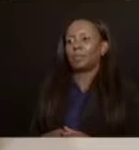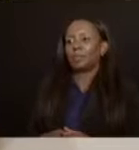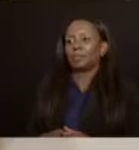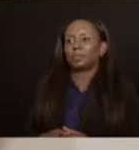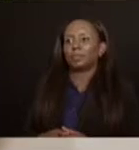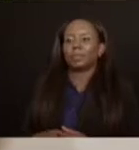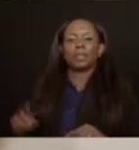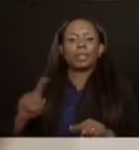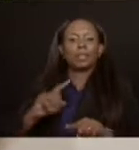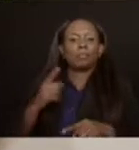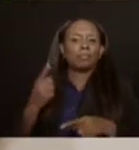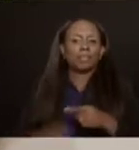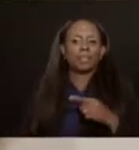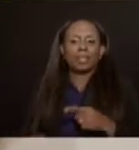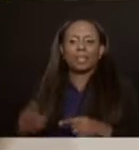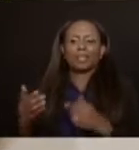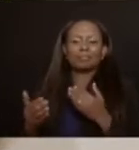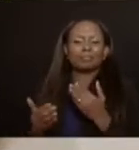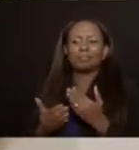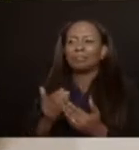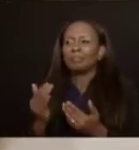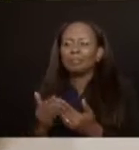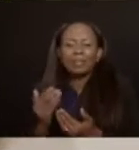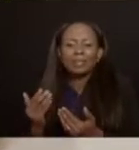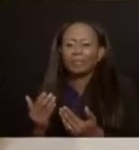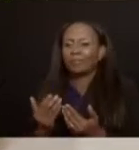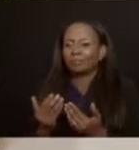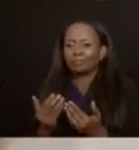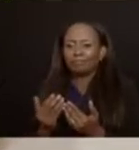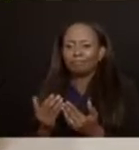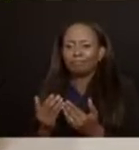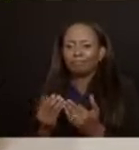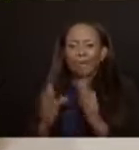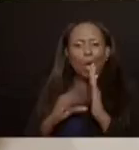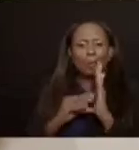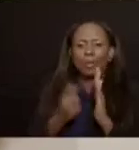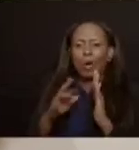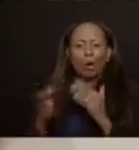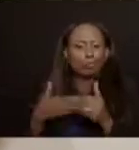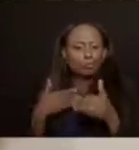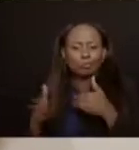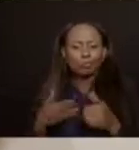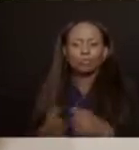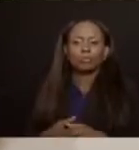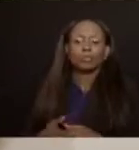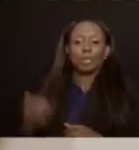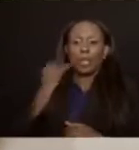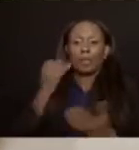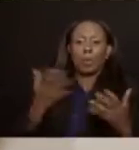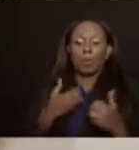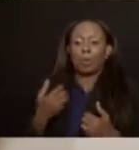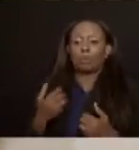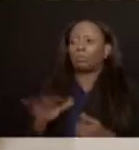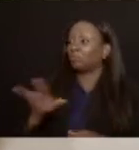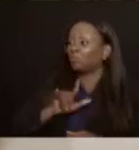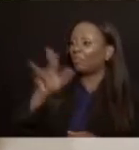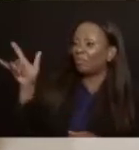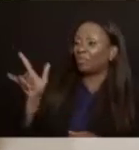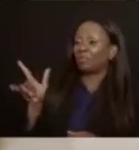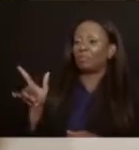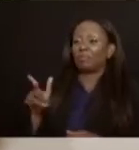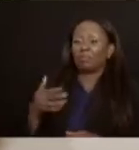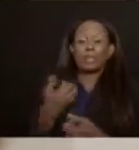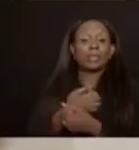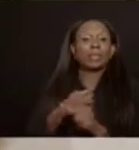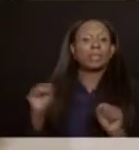reproduced, and one that would facilitate travel abroad, where you can using the barcode and the safety feature